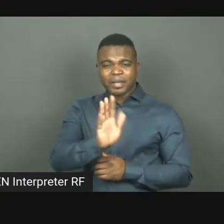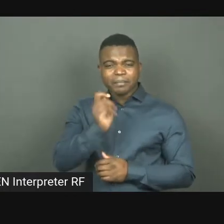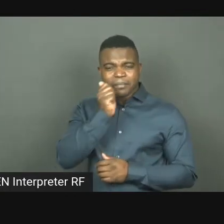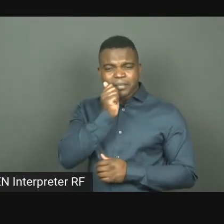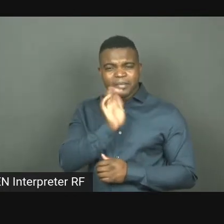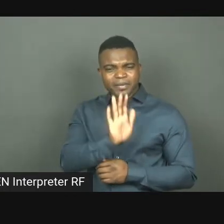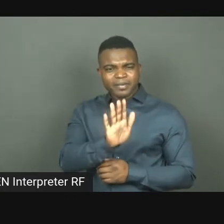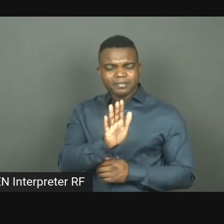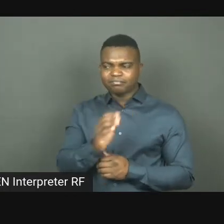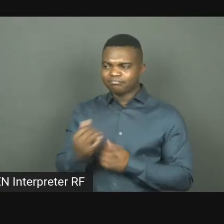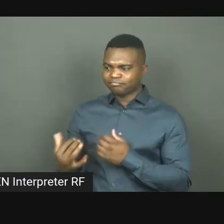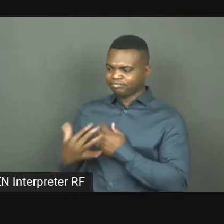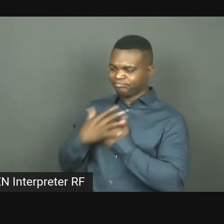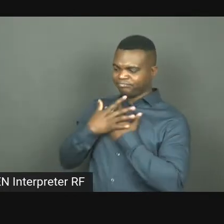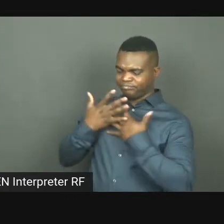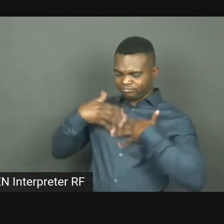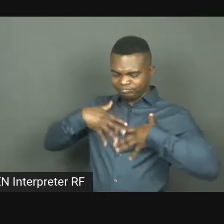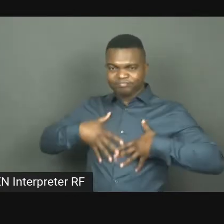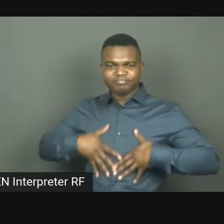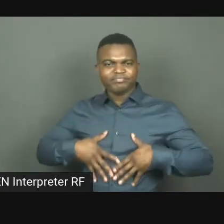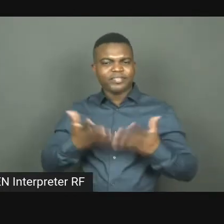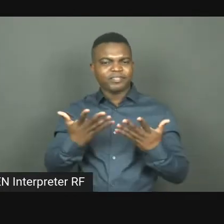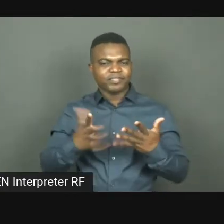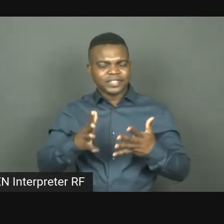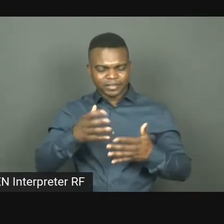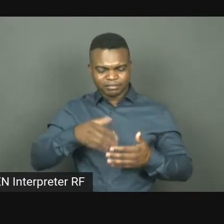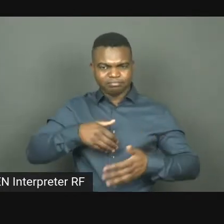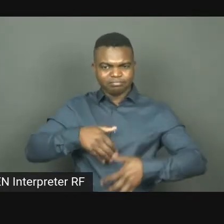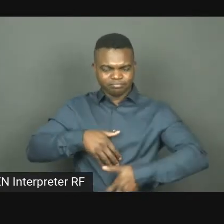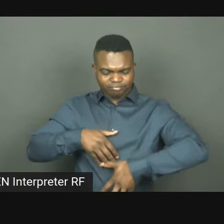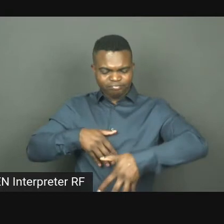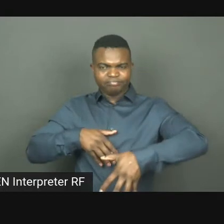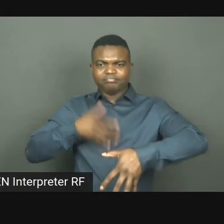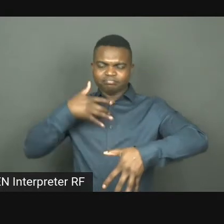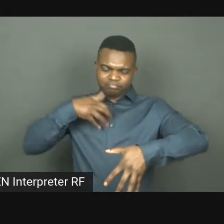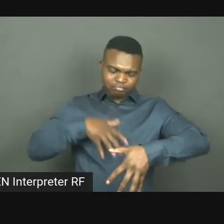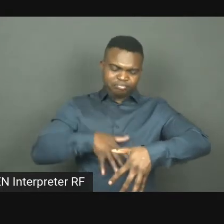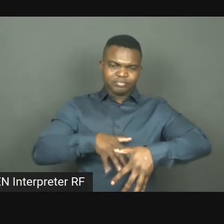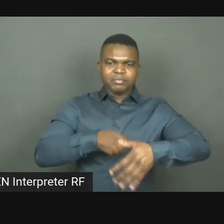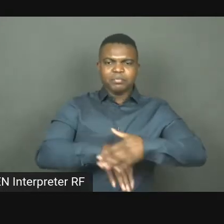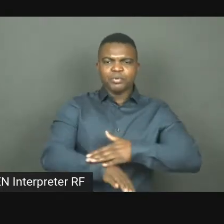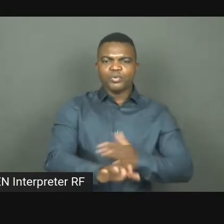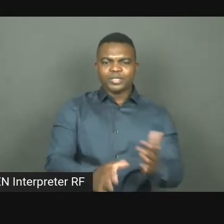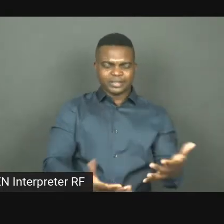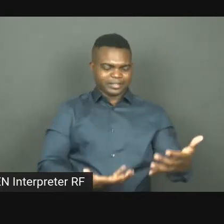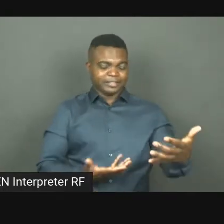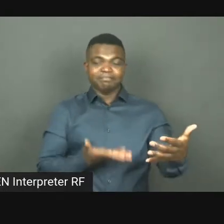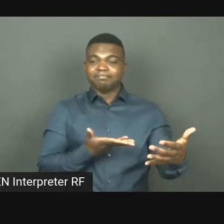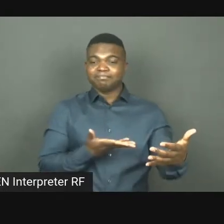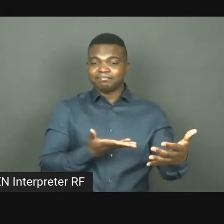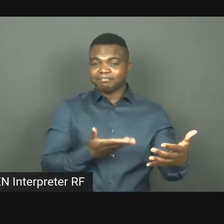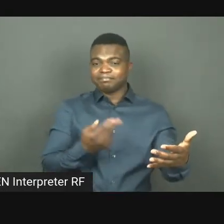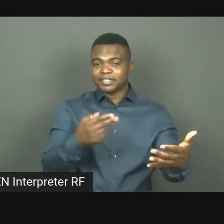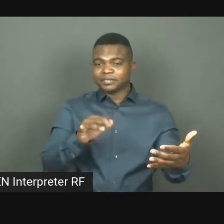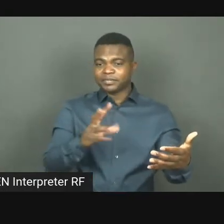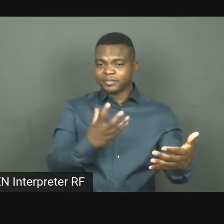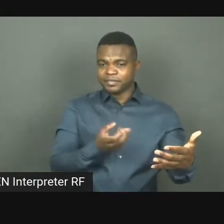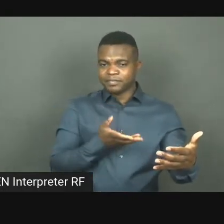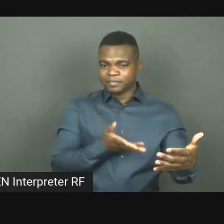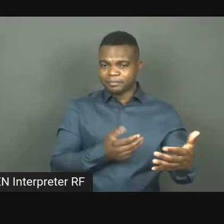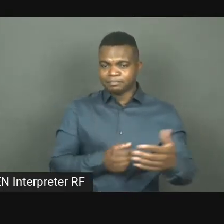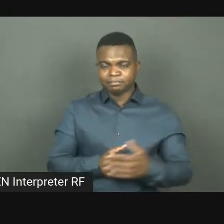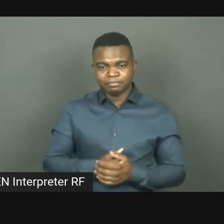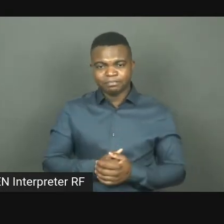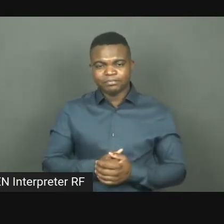unambiguous access to a religious tradition that was comforting for them or that helped them to have answers